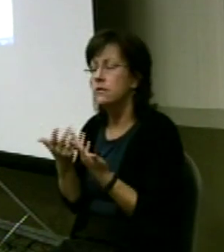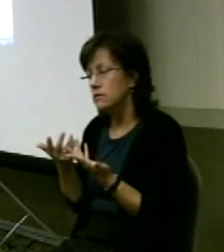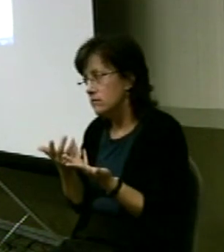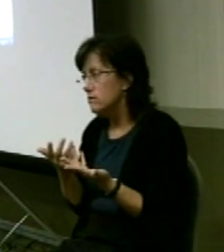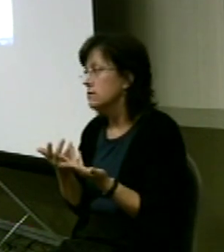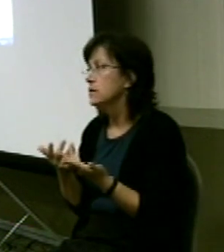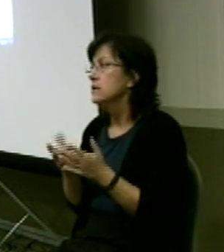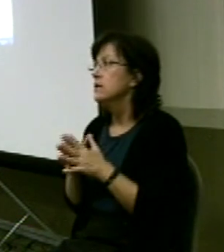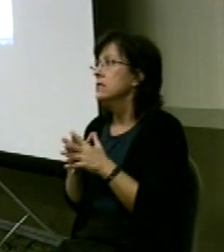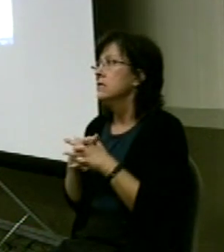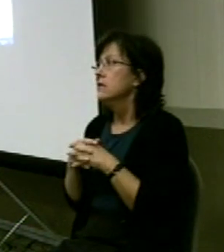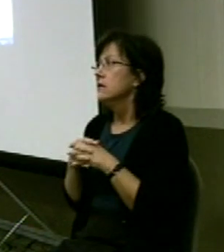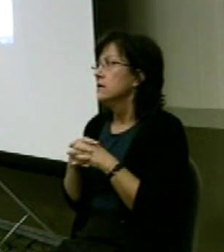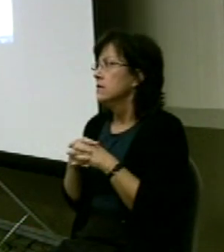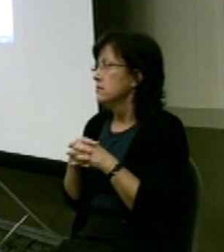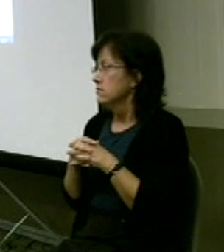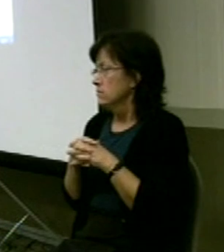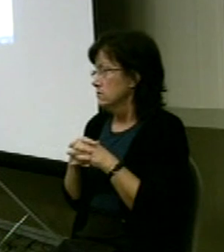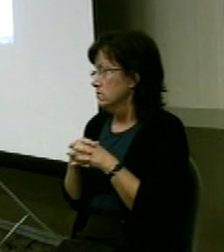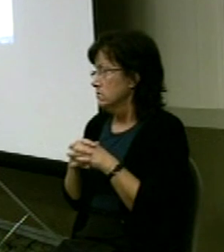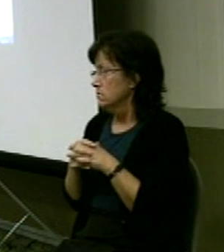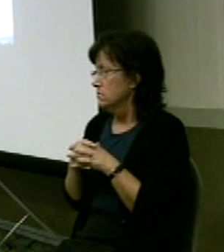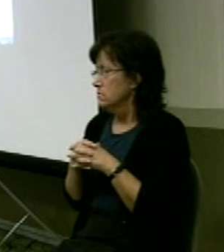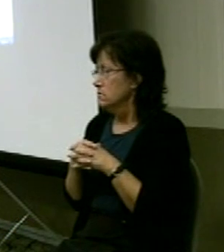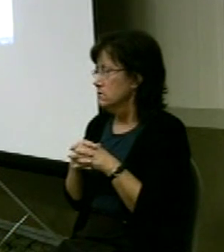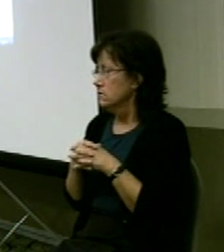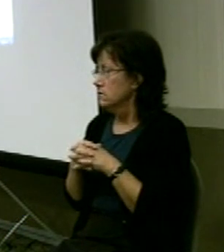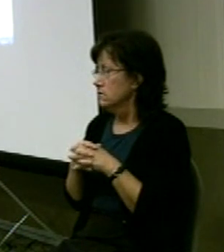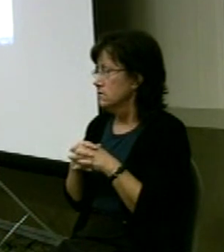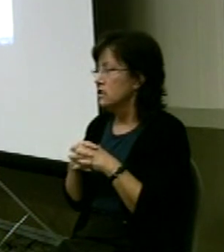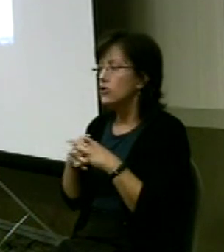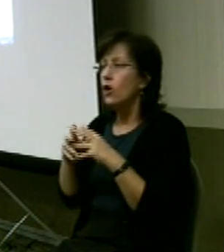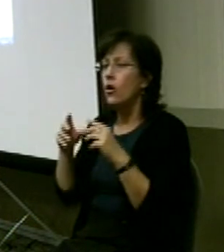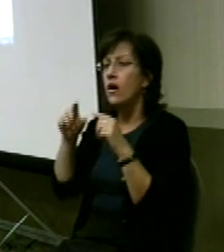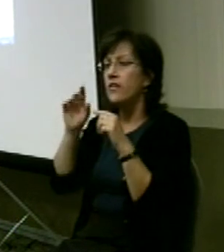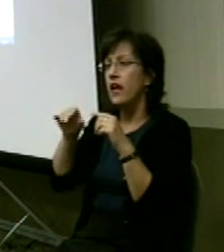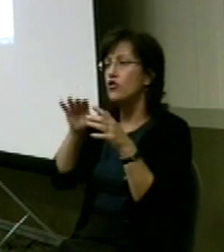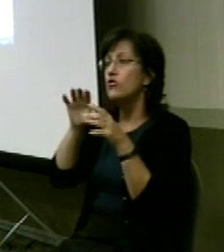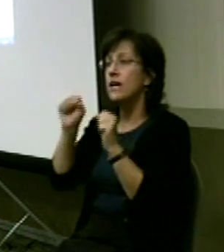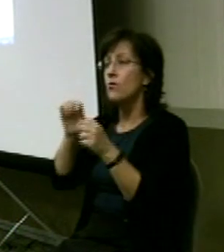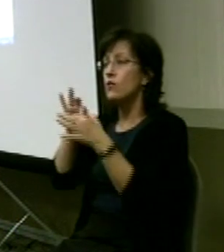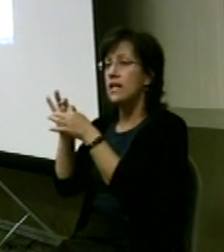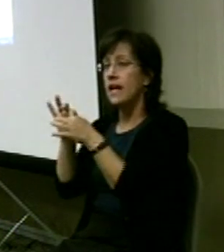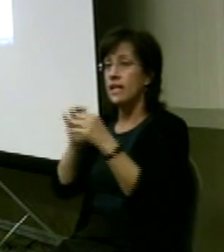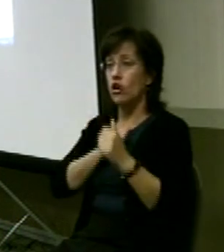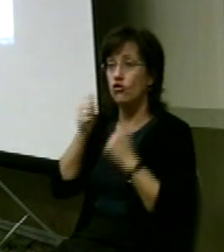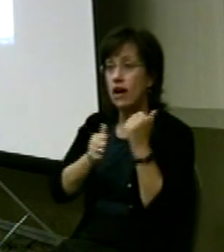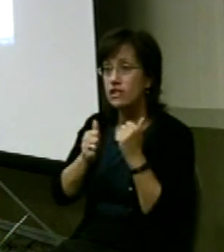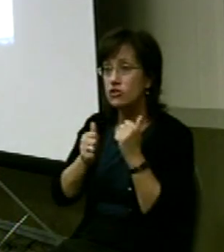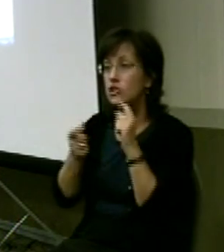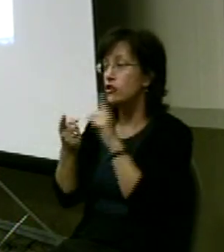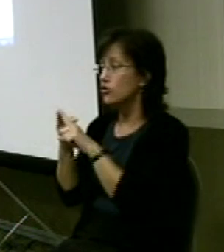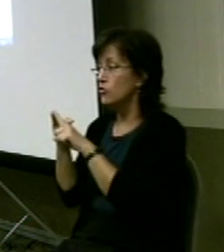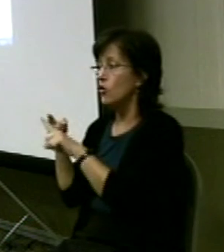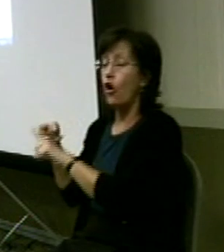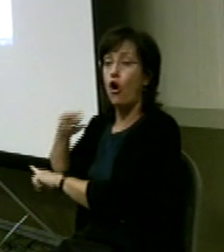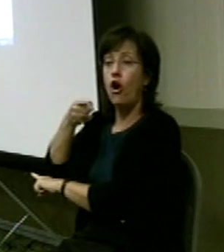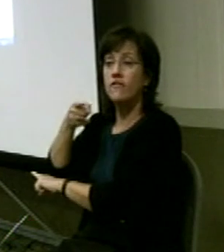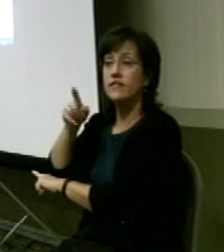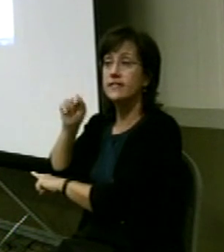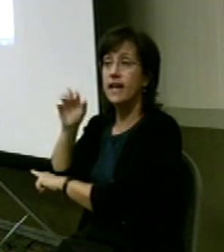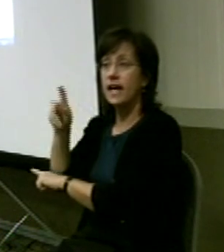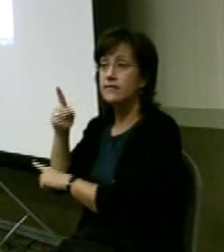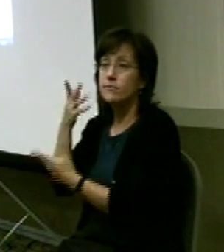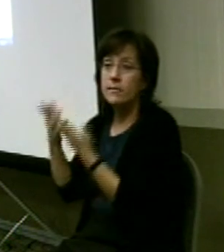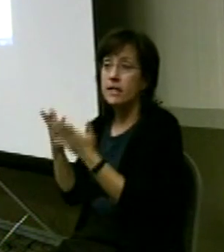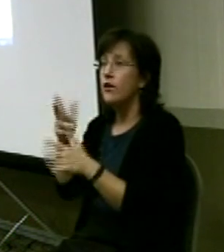give you the relationship of aggression to off task. So in this case, let's